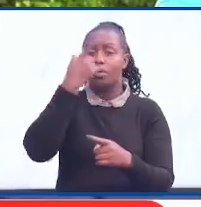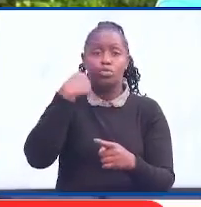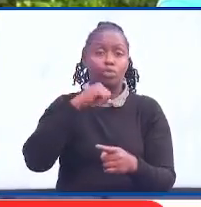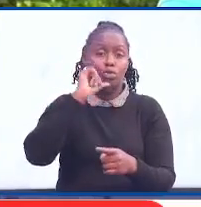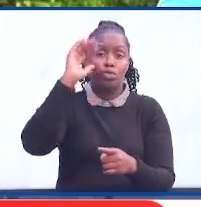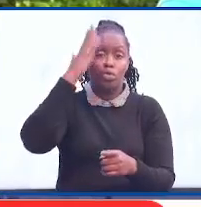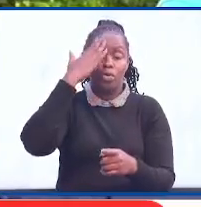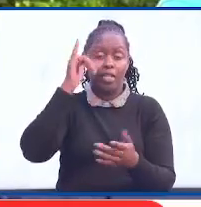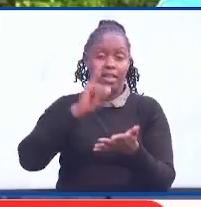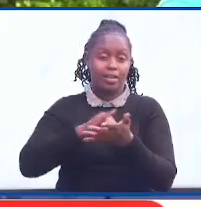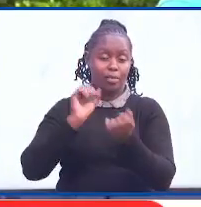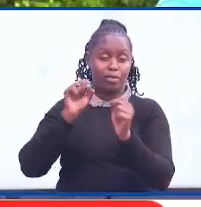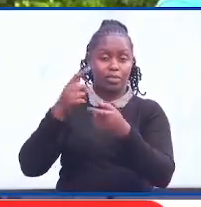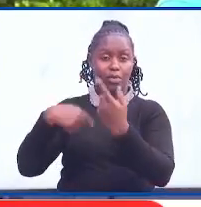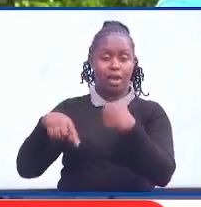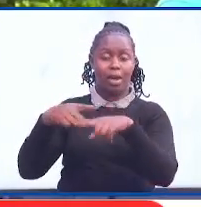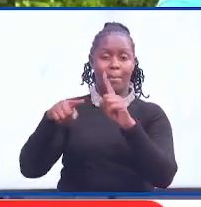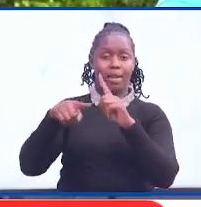atakuja